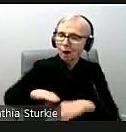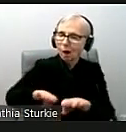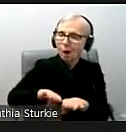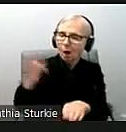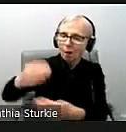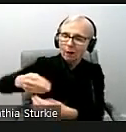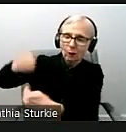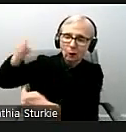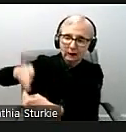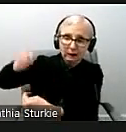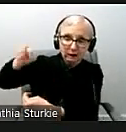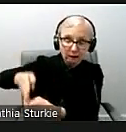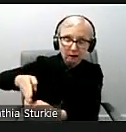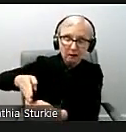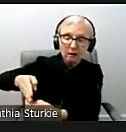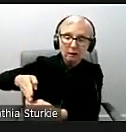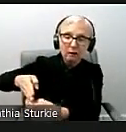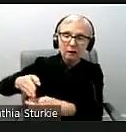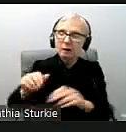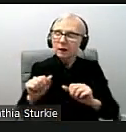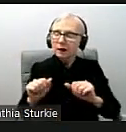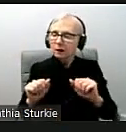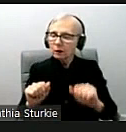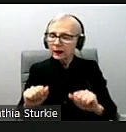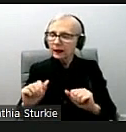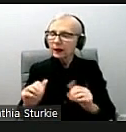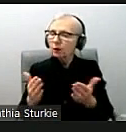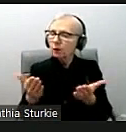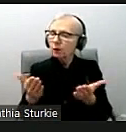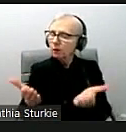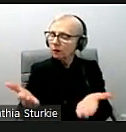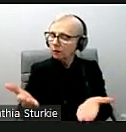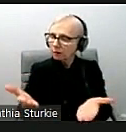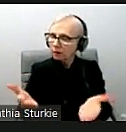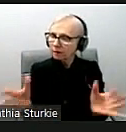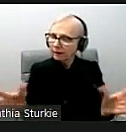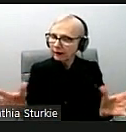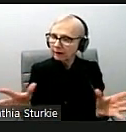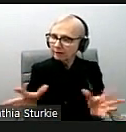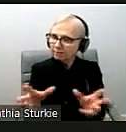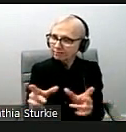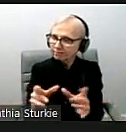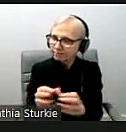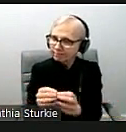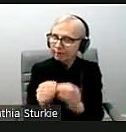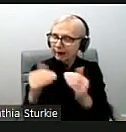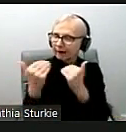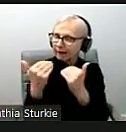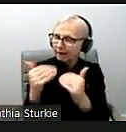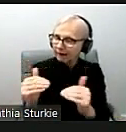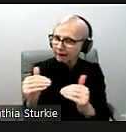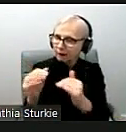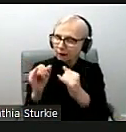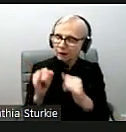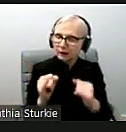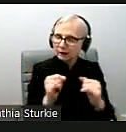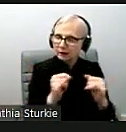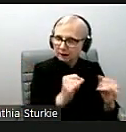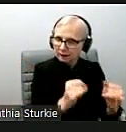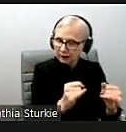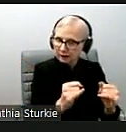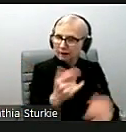also, we can recommend that gatherings be limited to individuals who